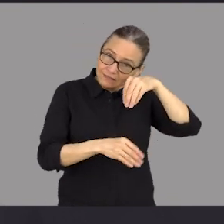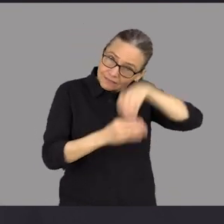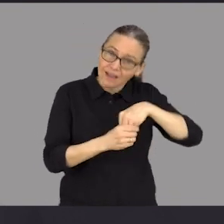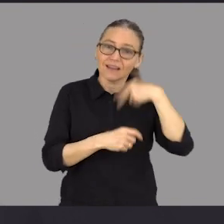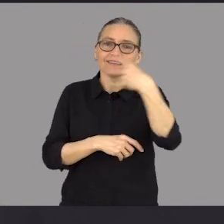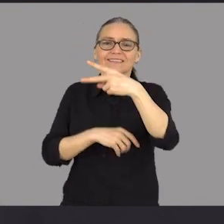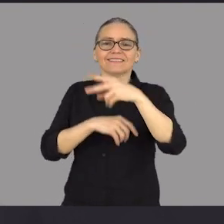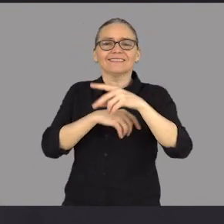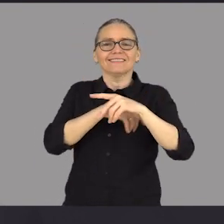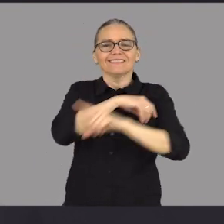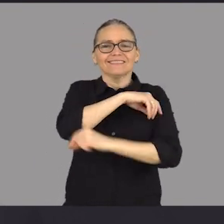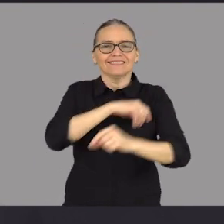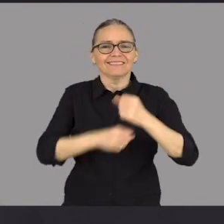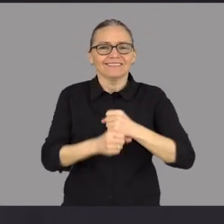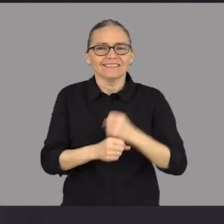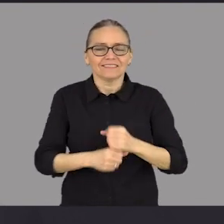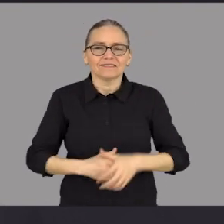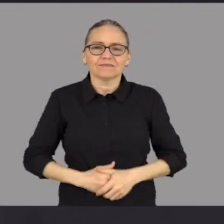disability.